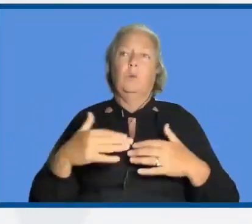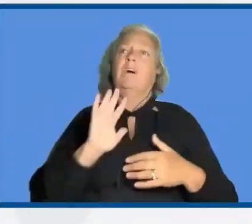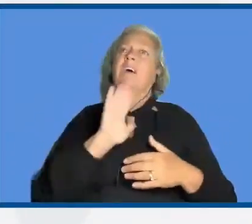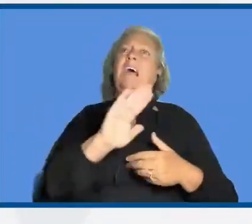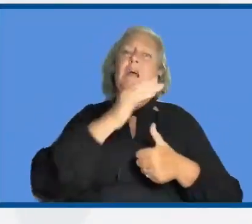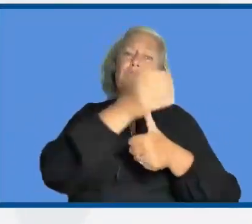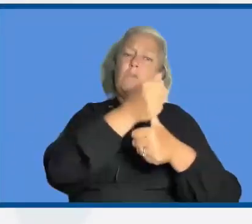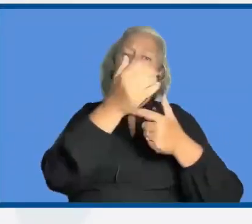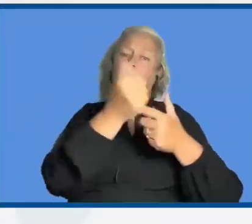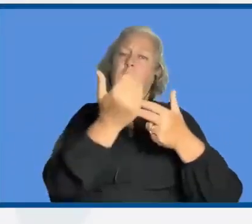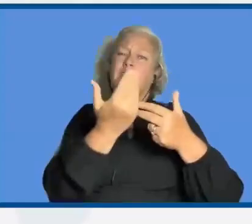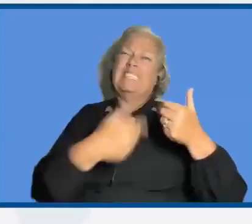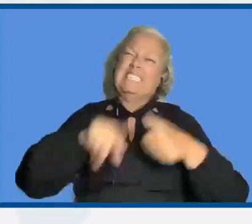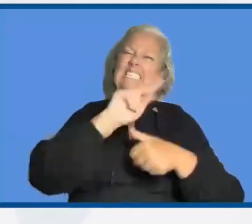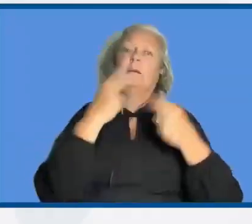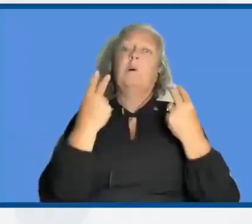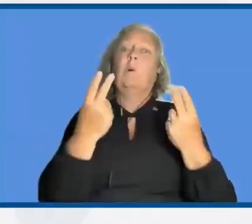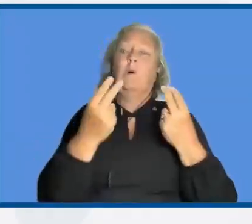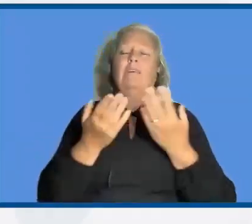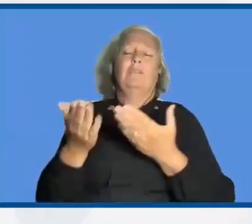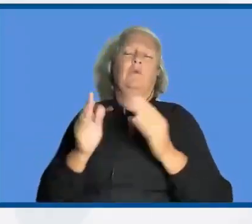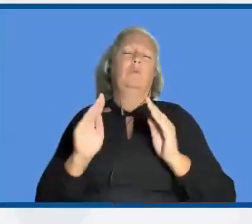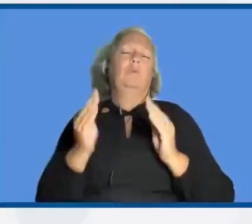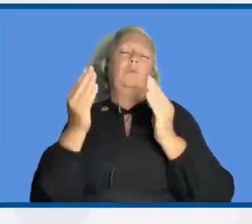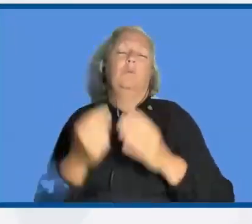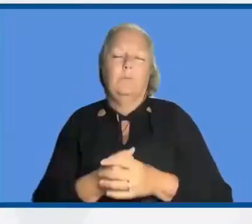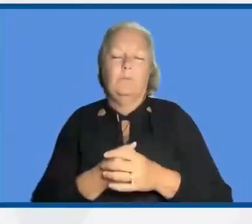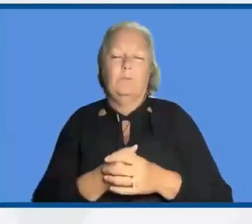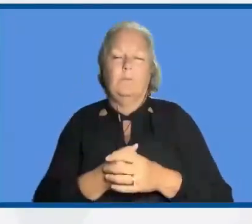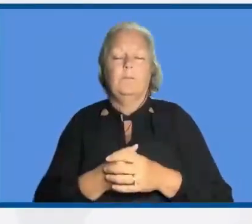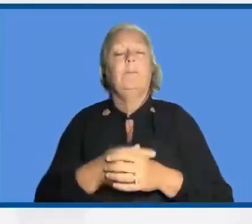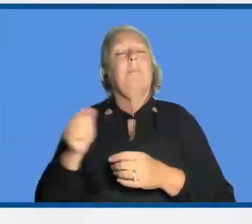In reviewing the United Nations webpage,